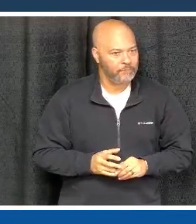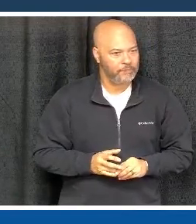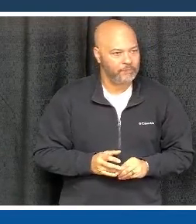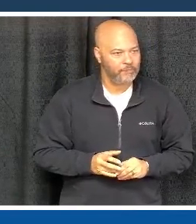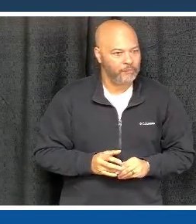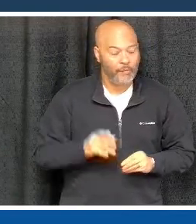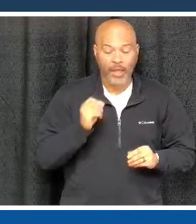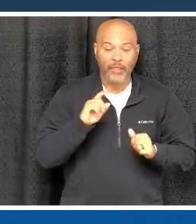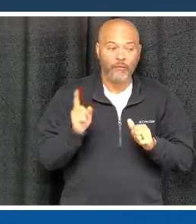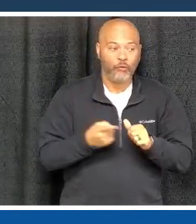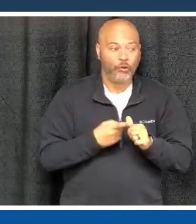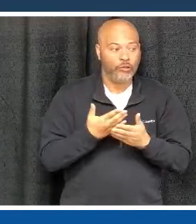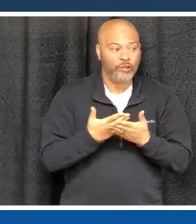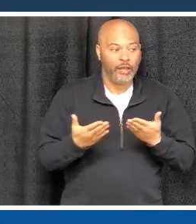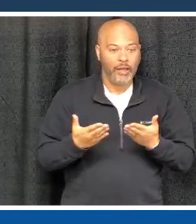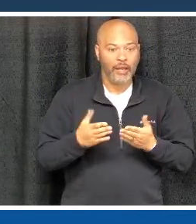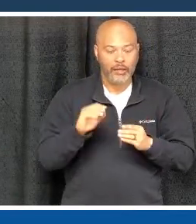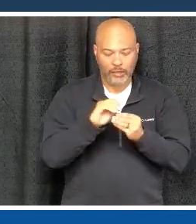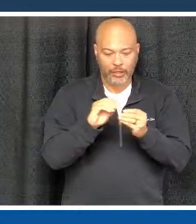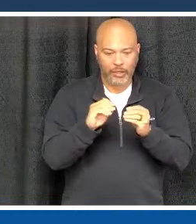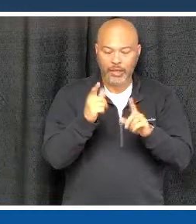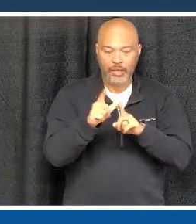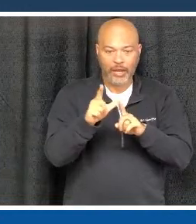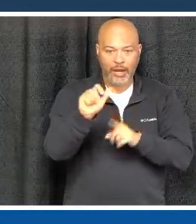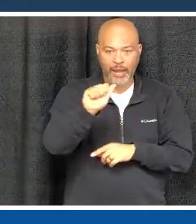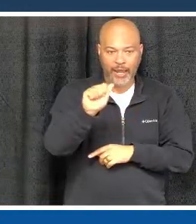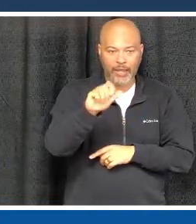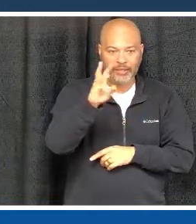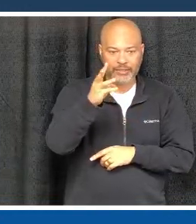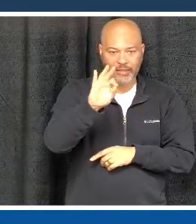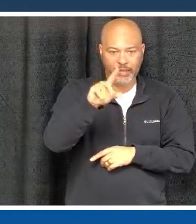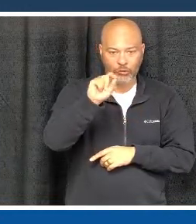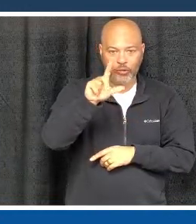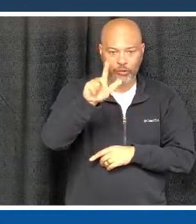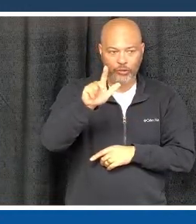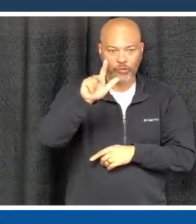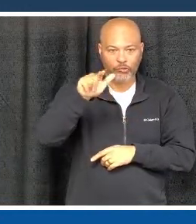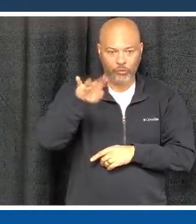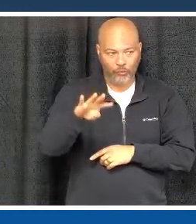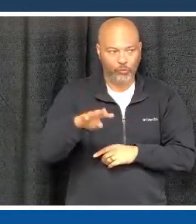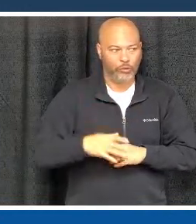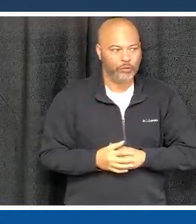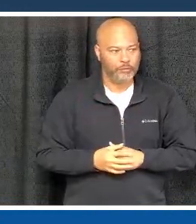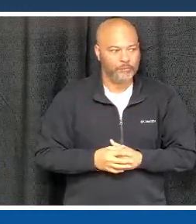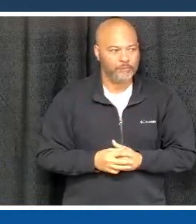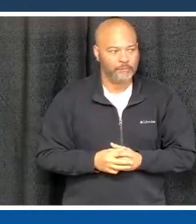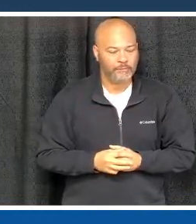And the first item is item A, ordinance 69, 2023-24.